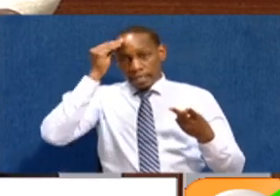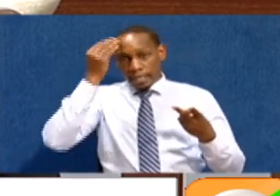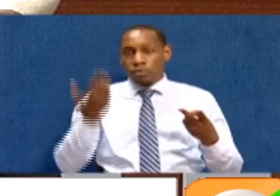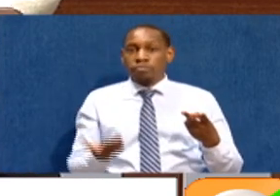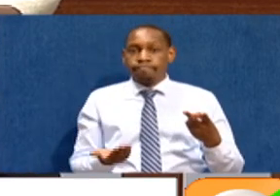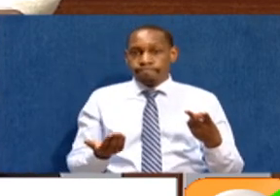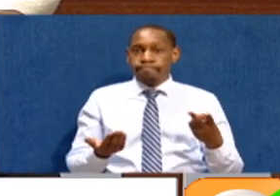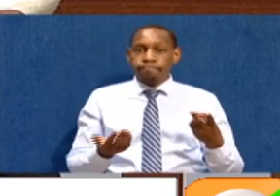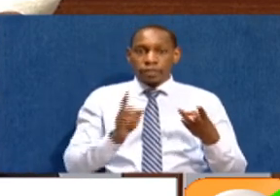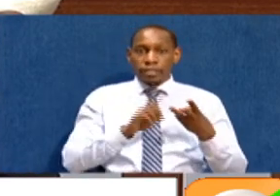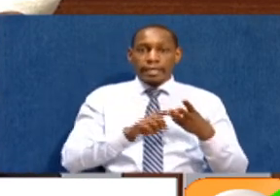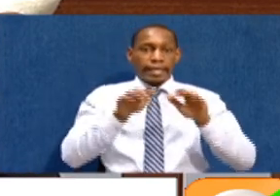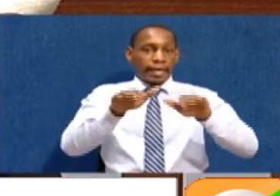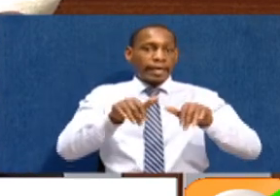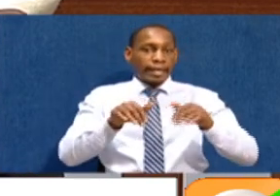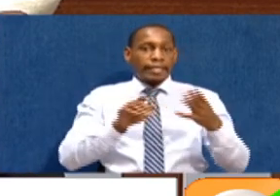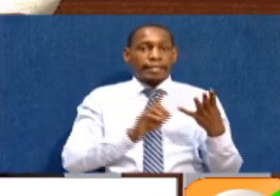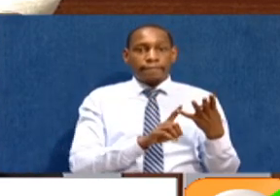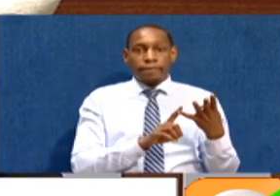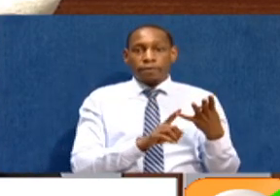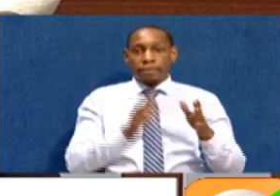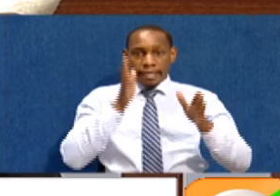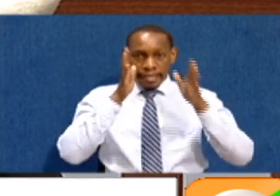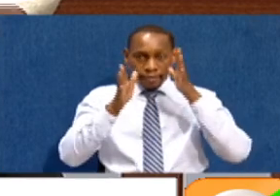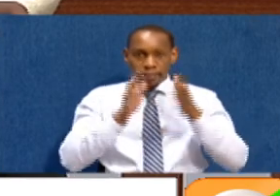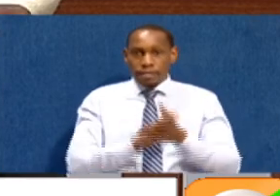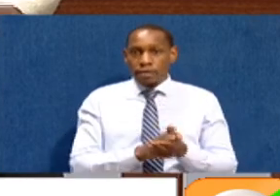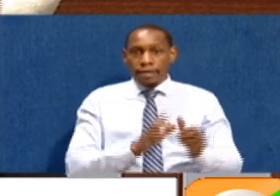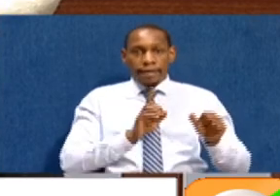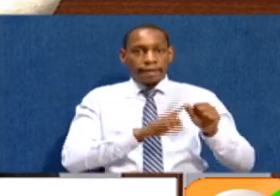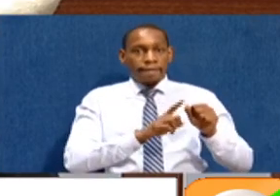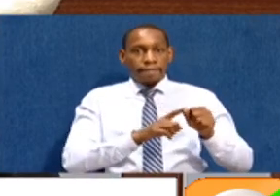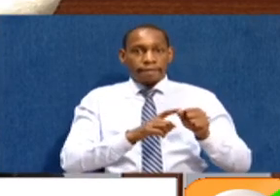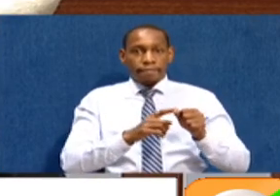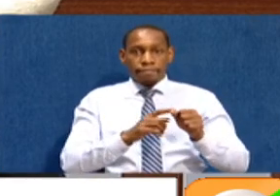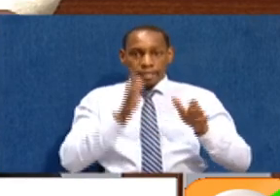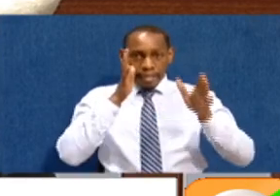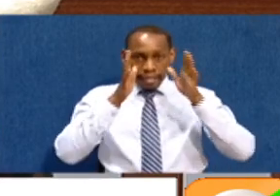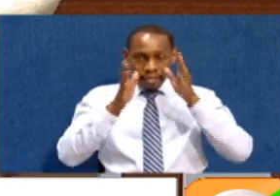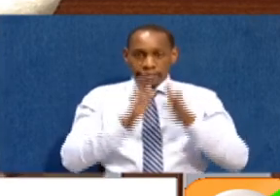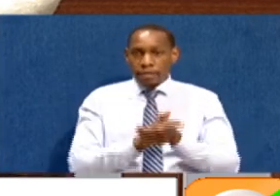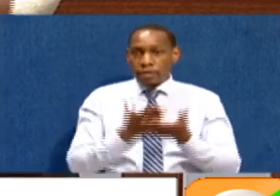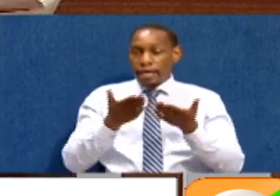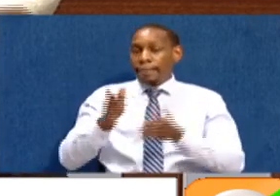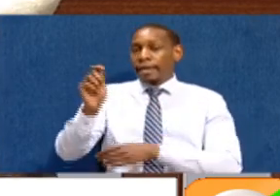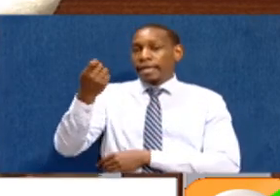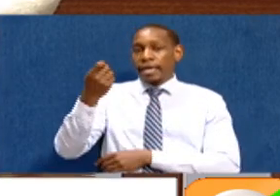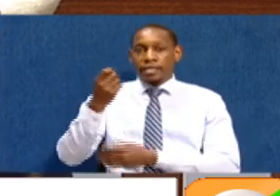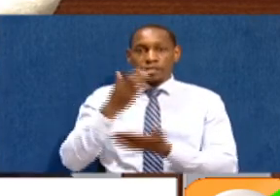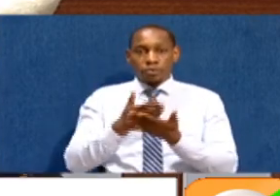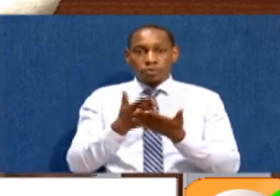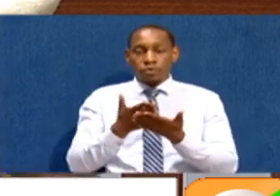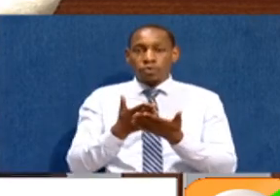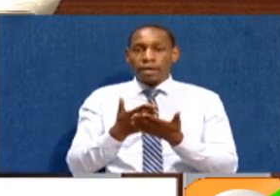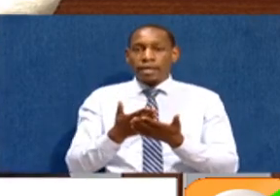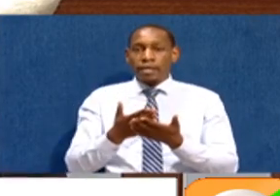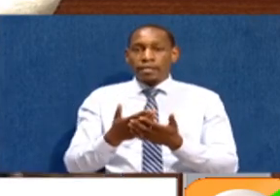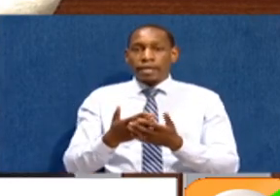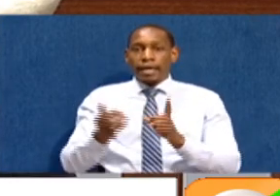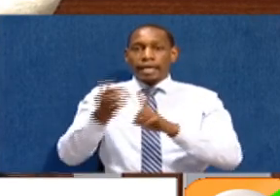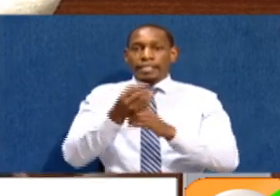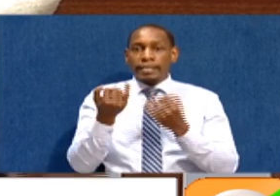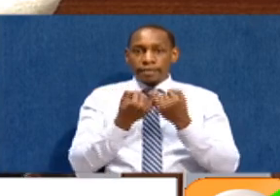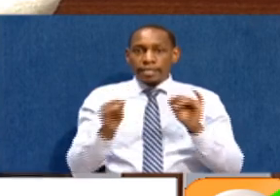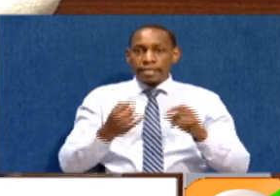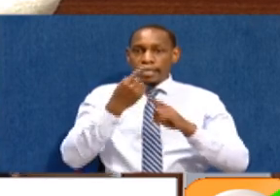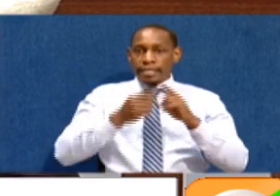education, agriculture, innovation, invention. This country regained our independence